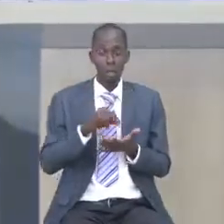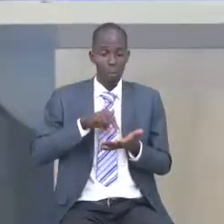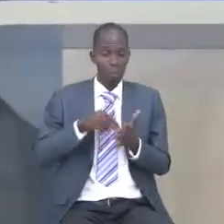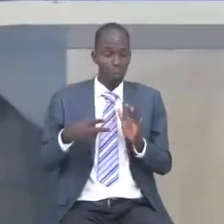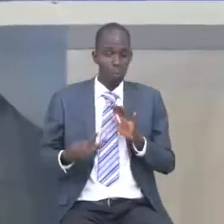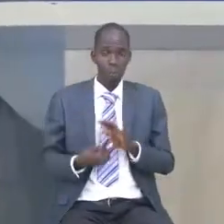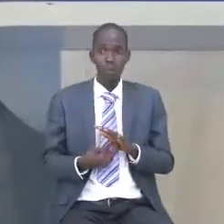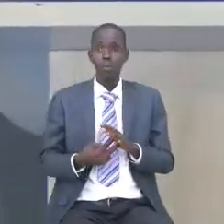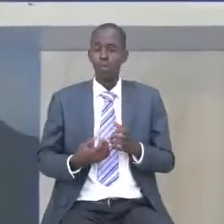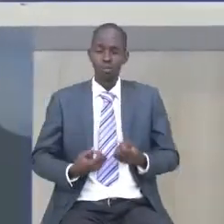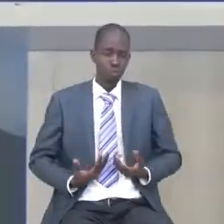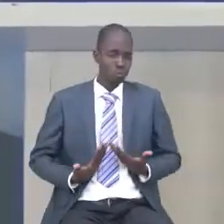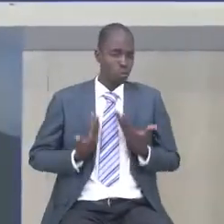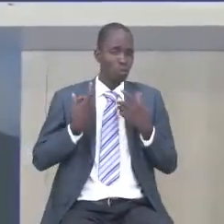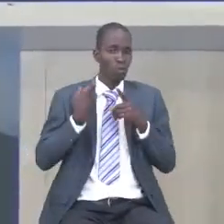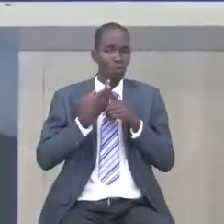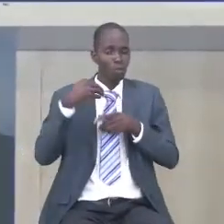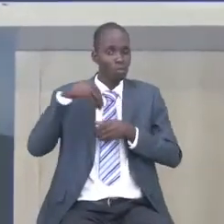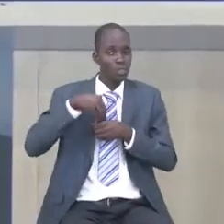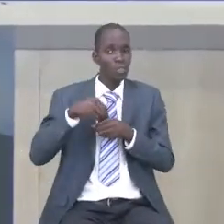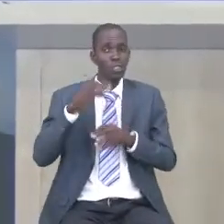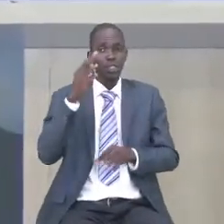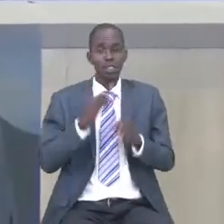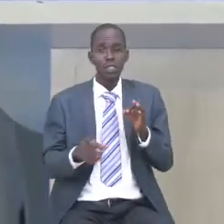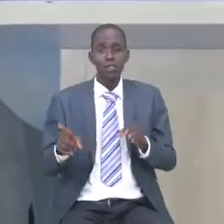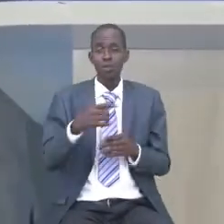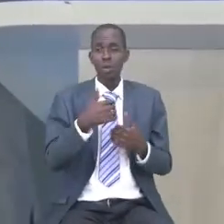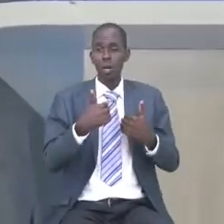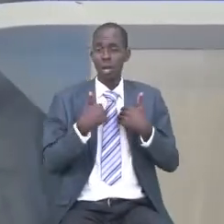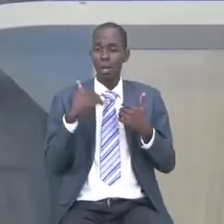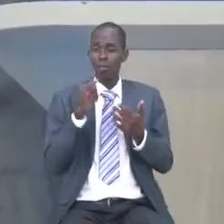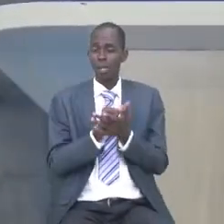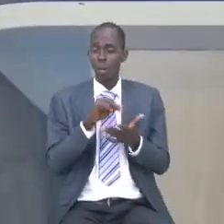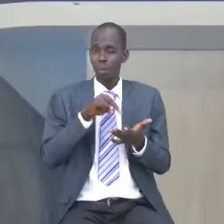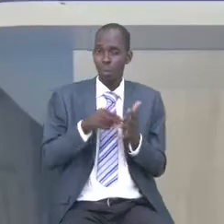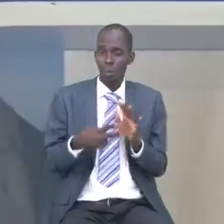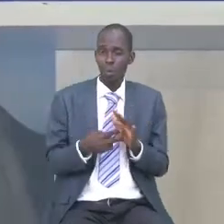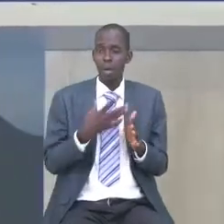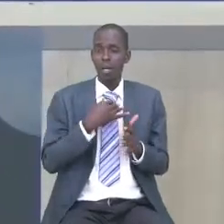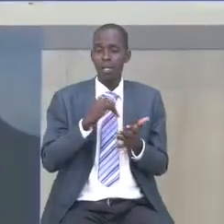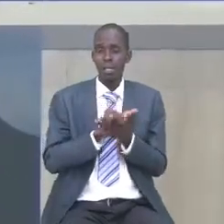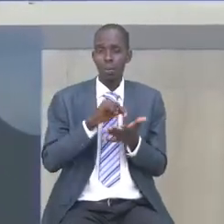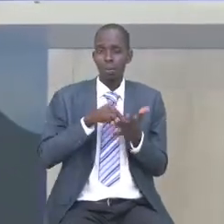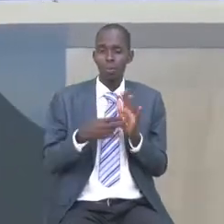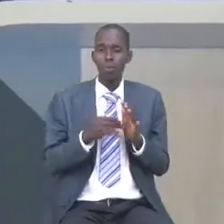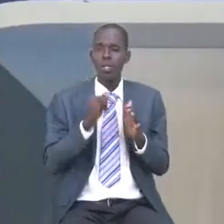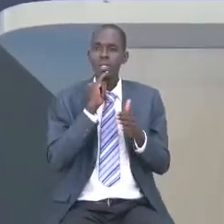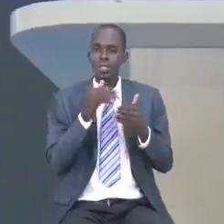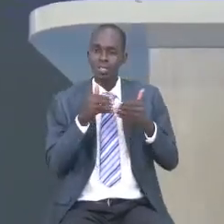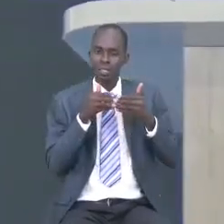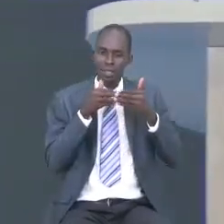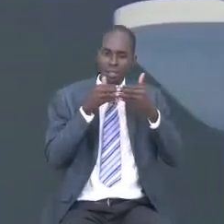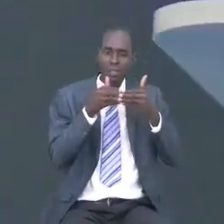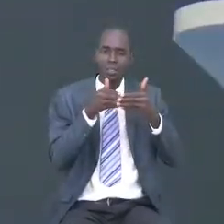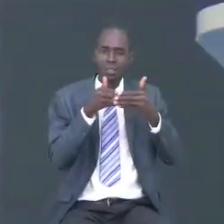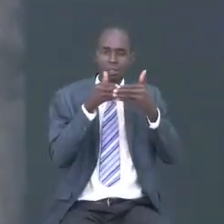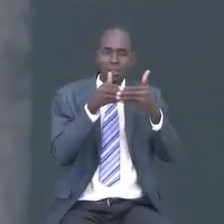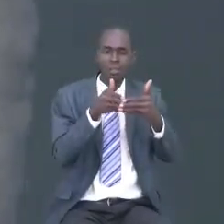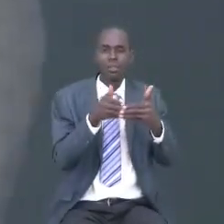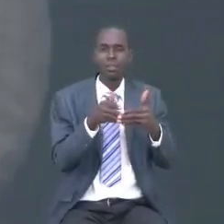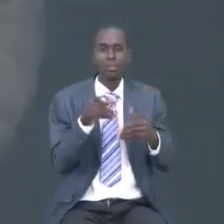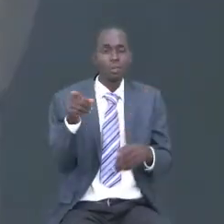engineers you from within, if you have a purpose and that purpose is leading and guiding you to